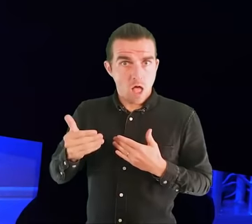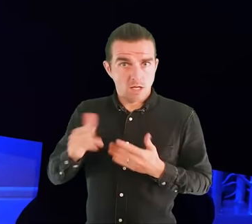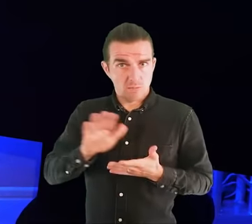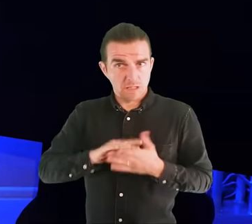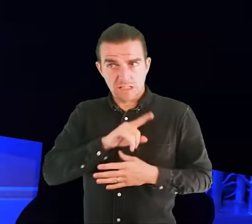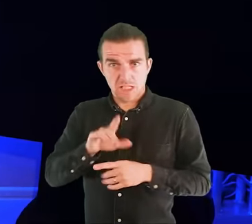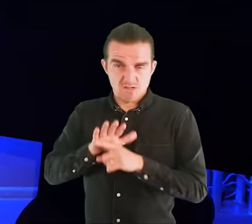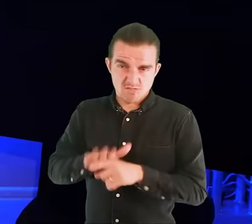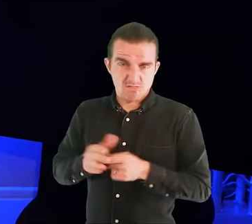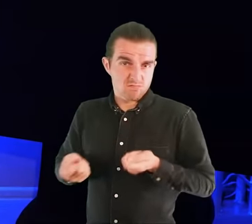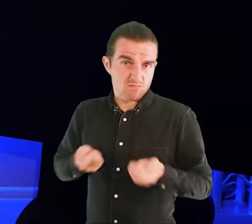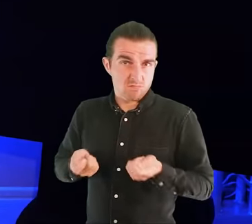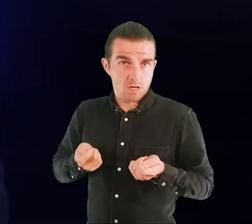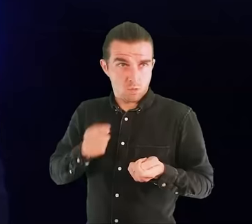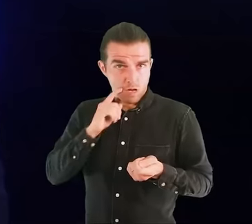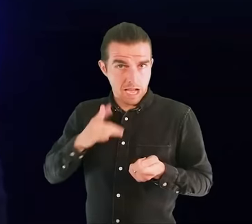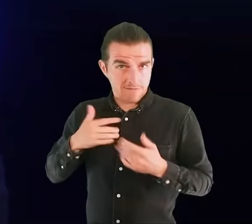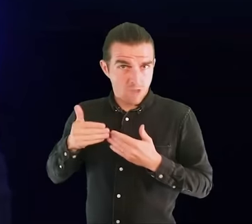else.